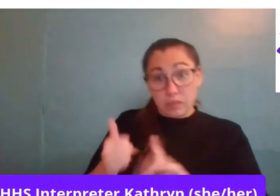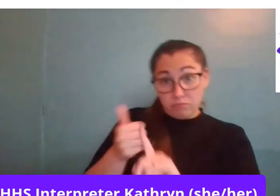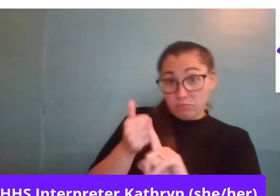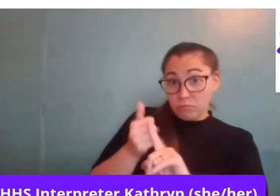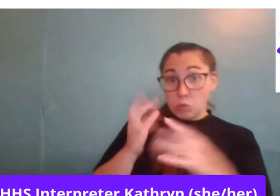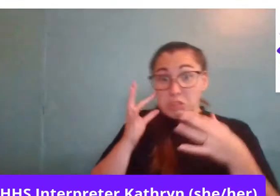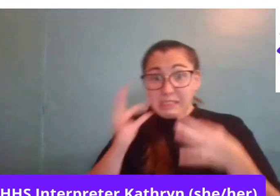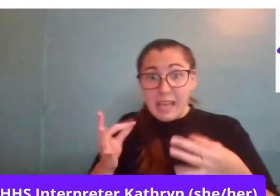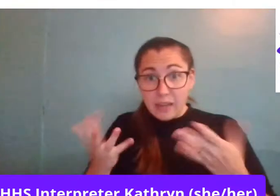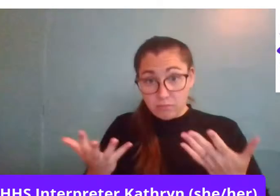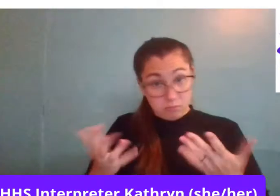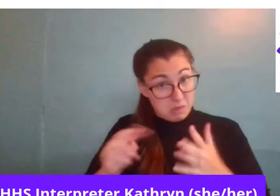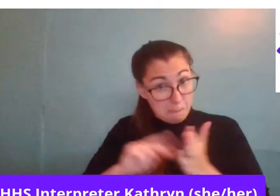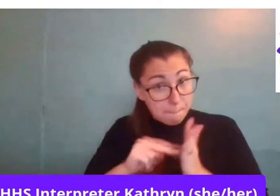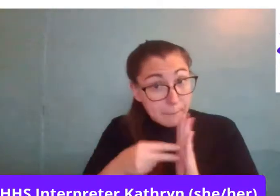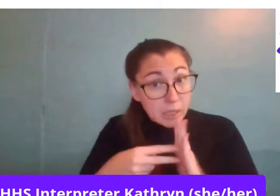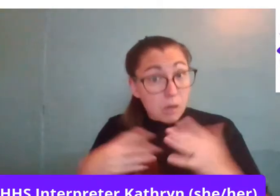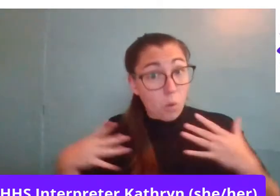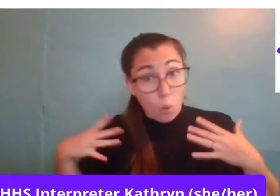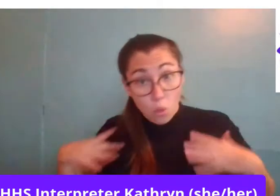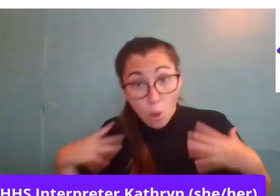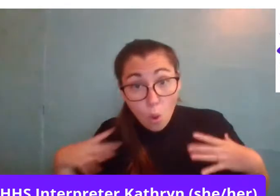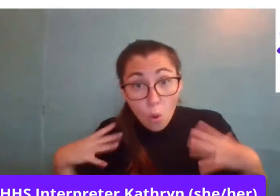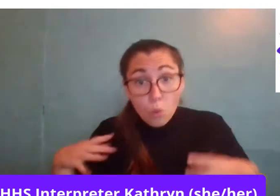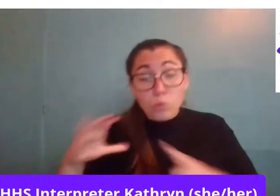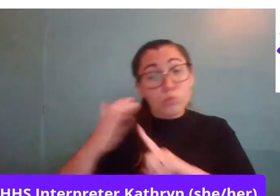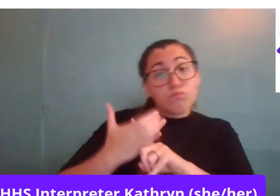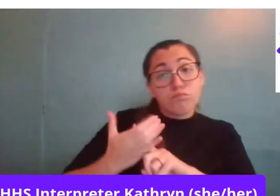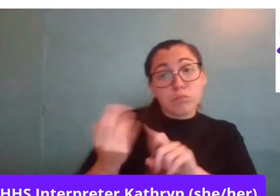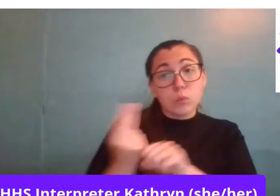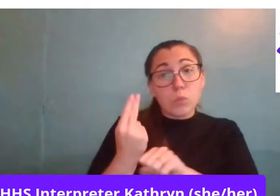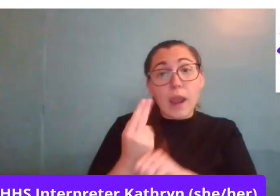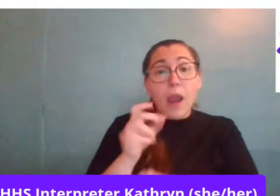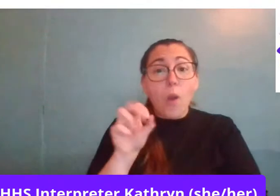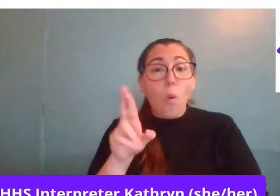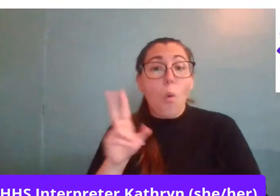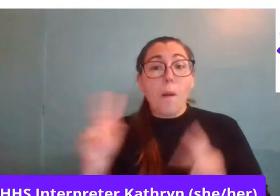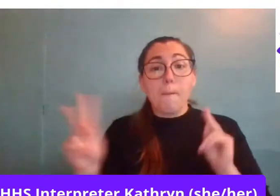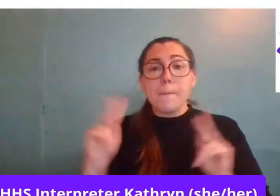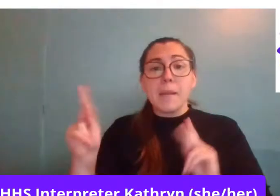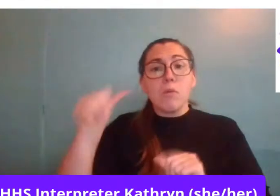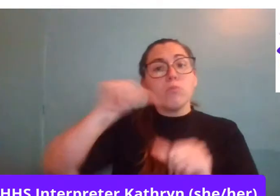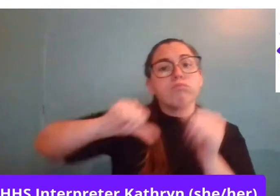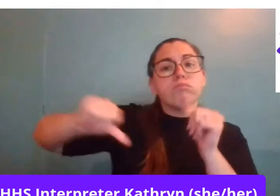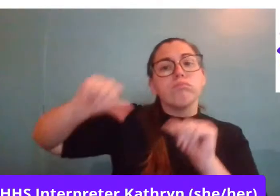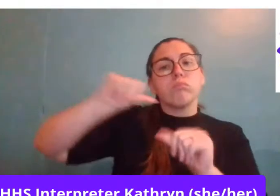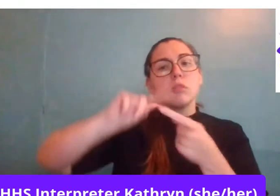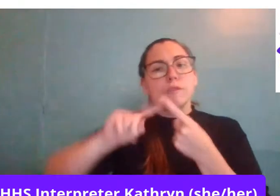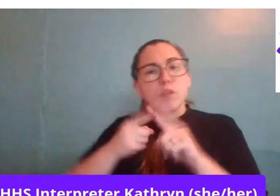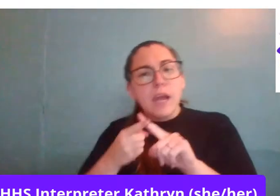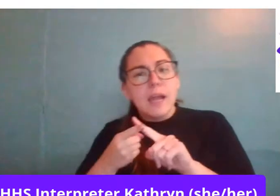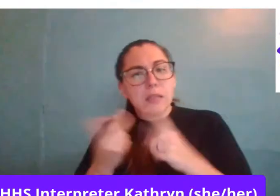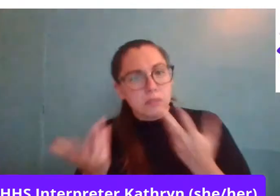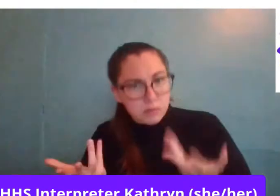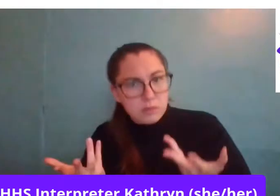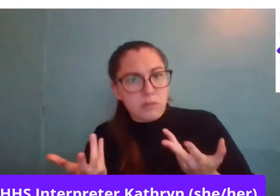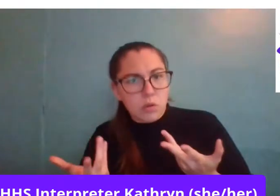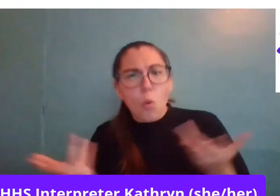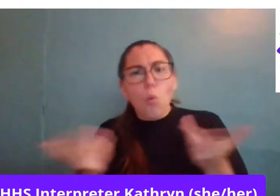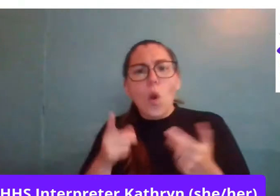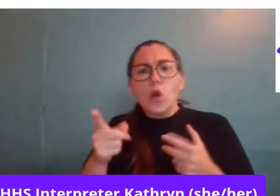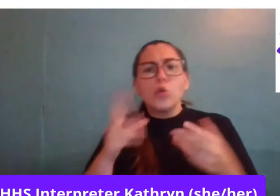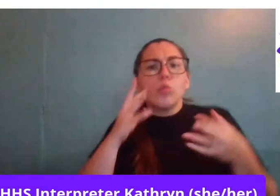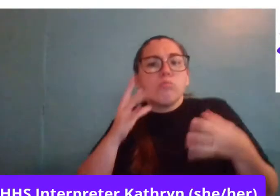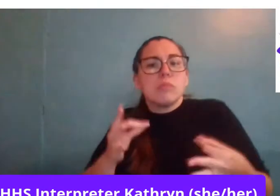of clothes that you wear, the people that you want to be around, the things that you choose to